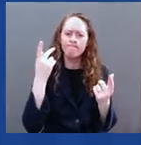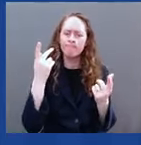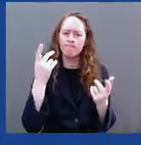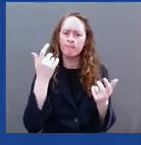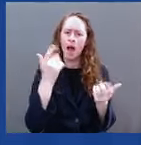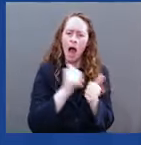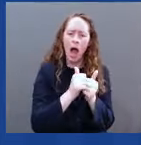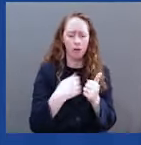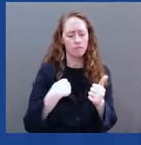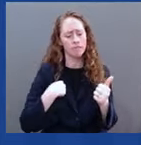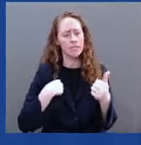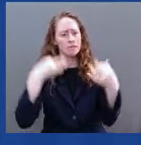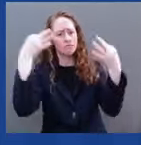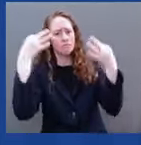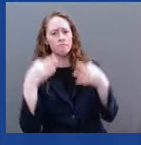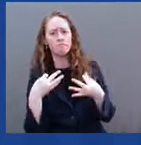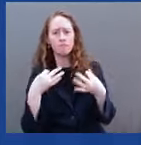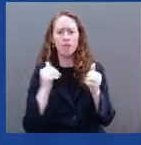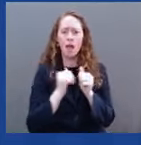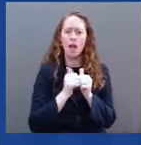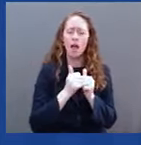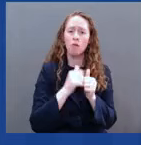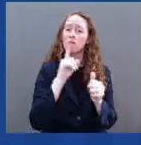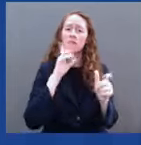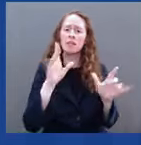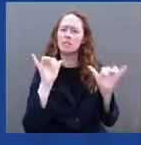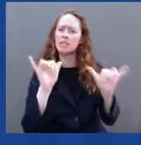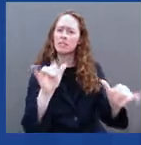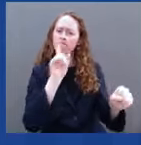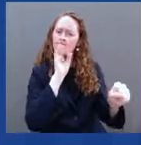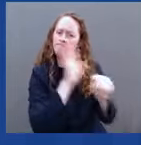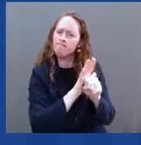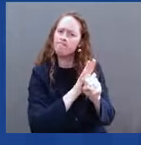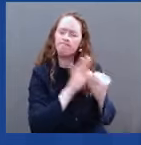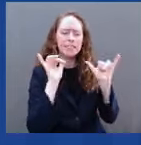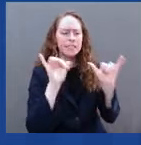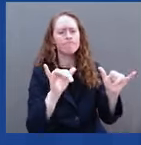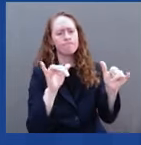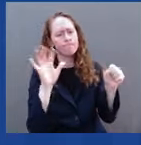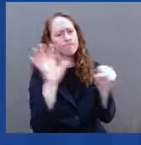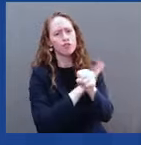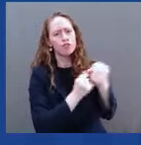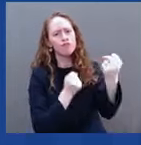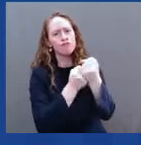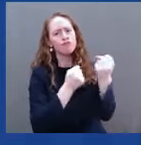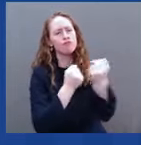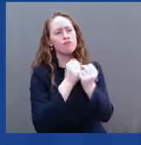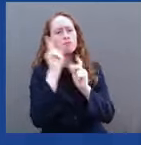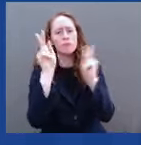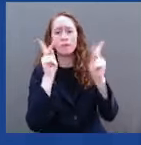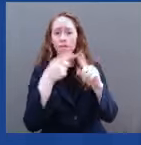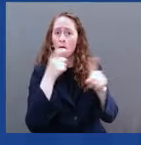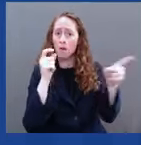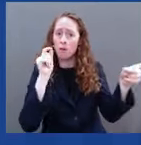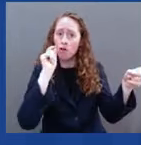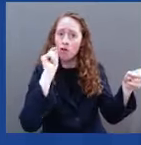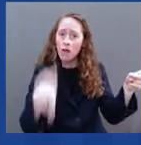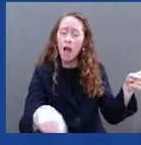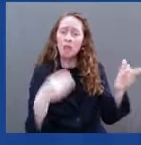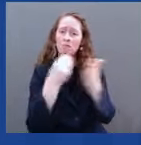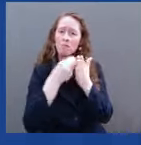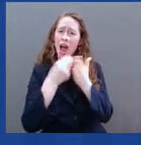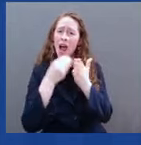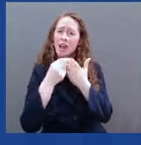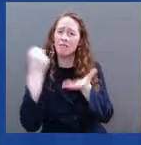the relocation of all those folks, as well as humanitarian assistance needed both inside Ukraine and outside Ukraine.